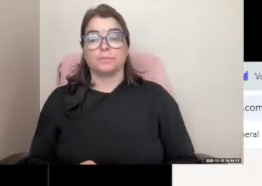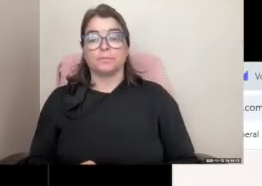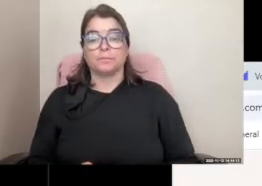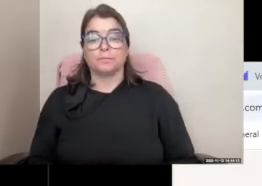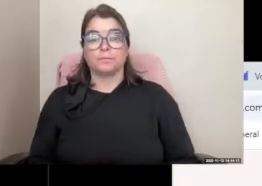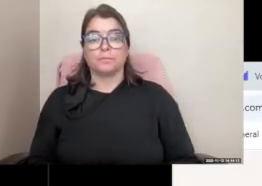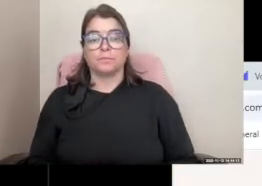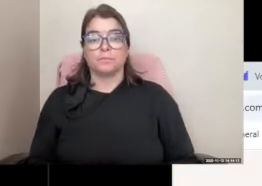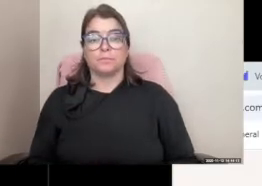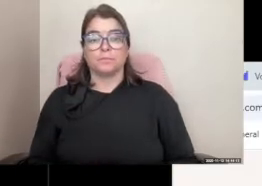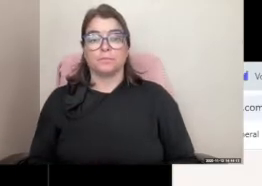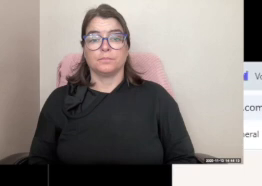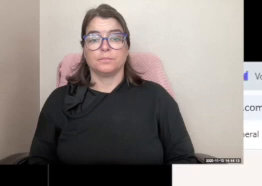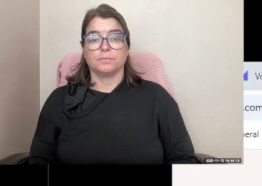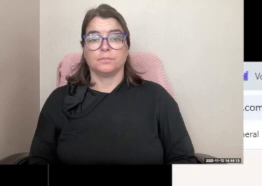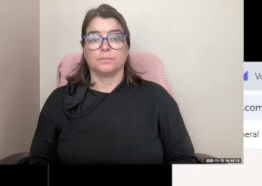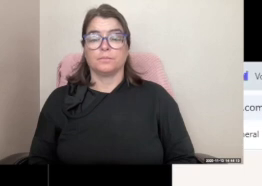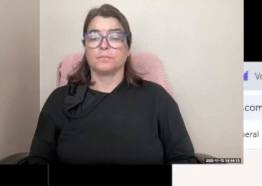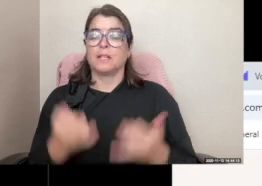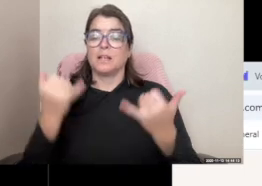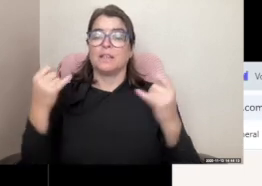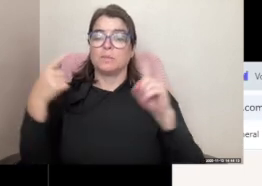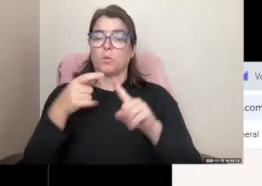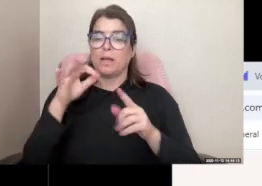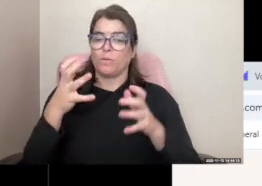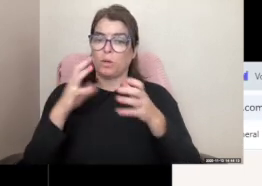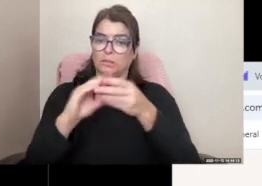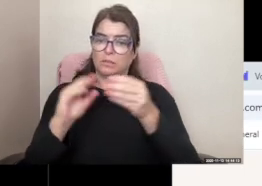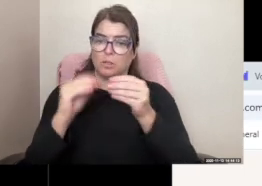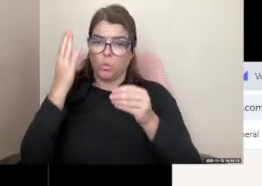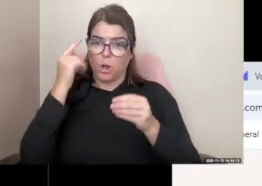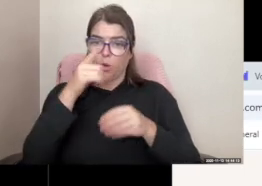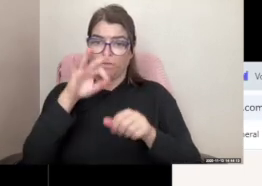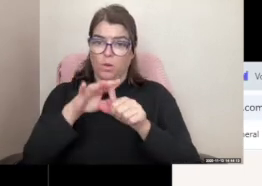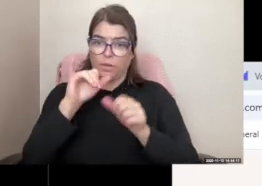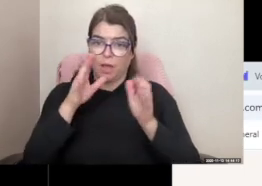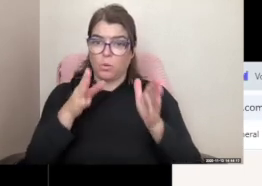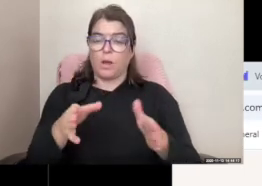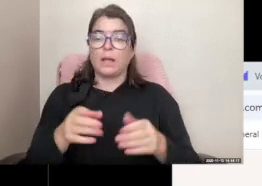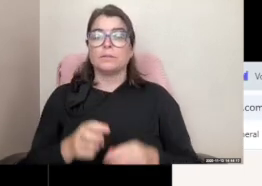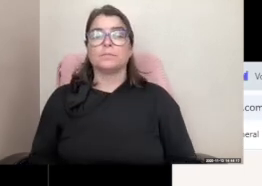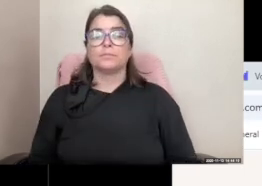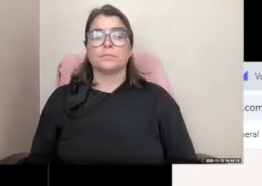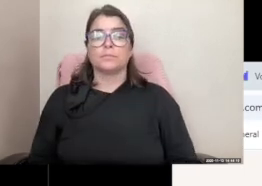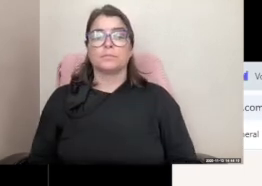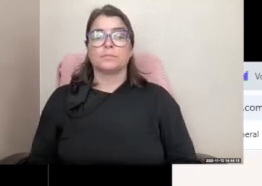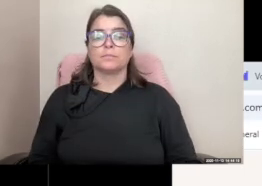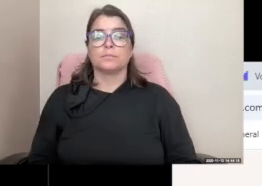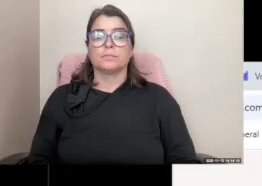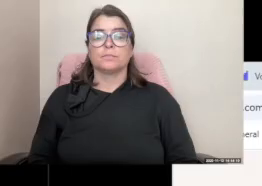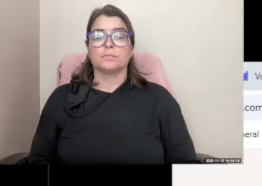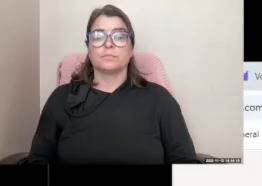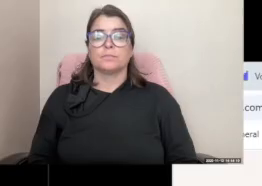point, we'll just acknowledge that we've already heard a lot of that. Okay, thank you. I just wanted to get some clarity.